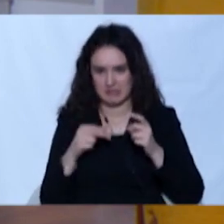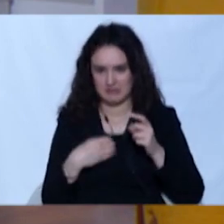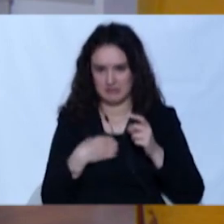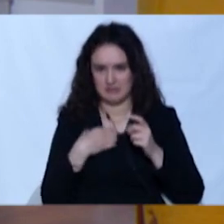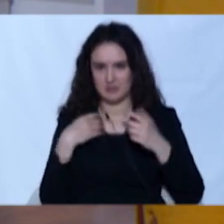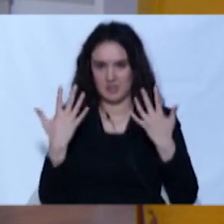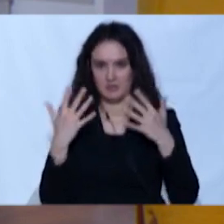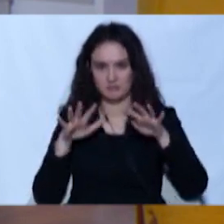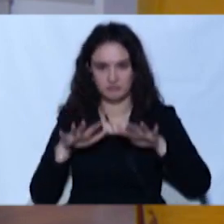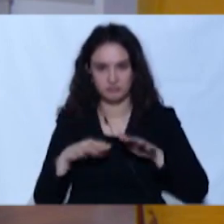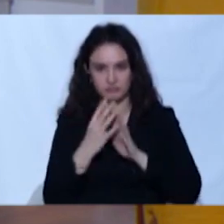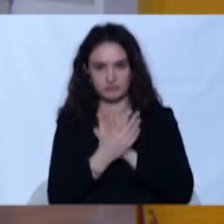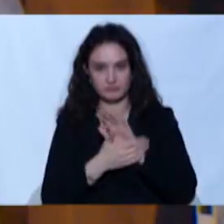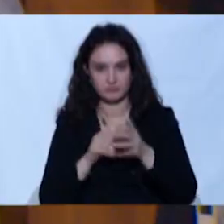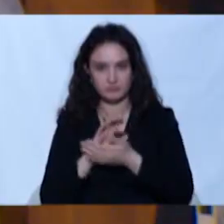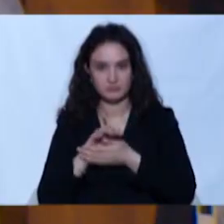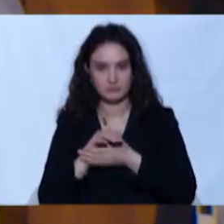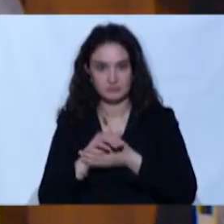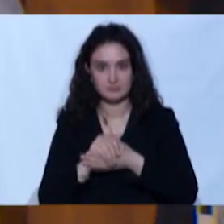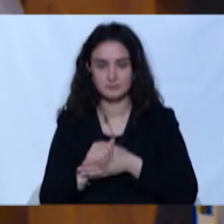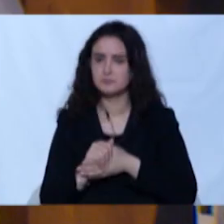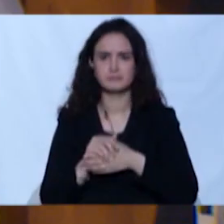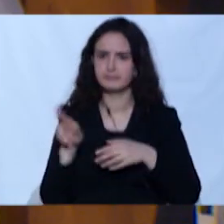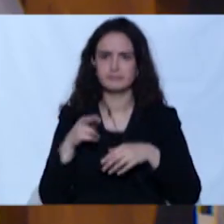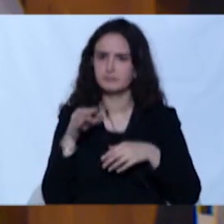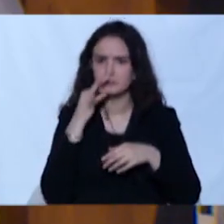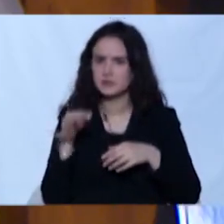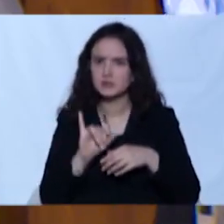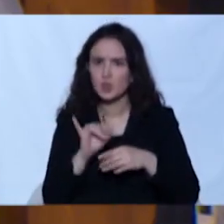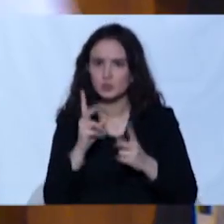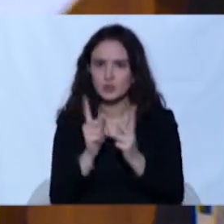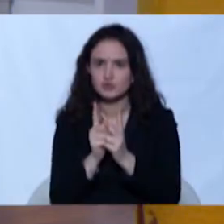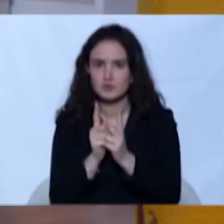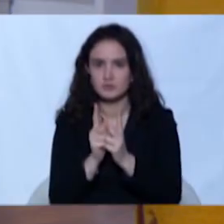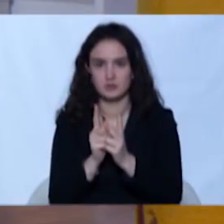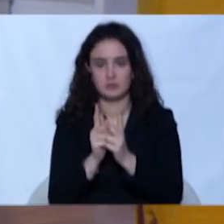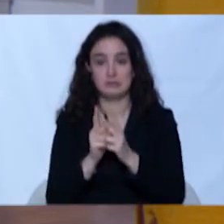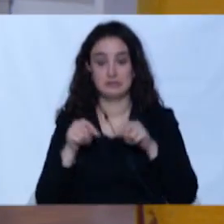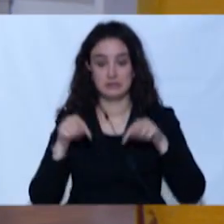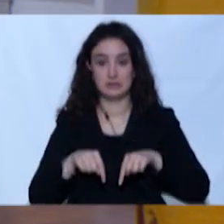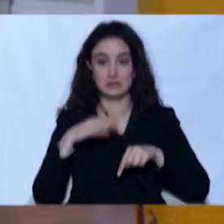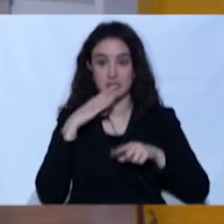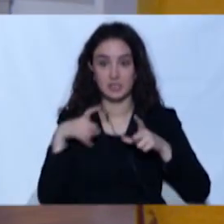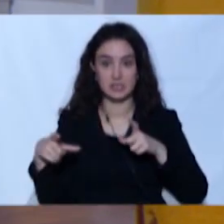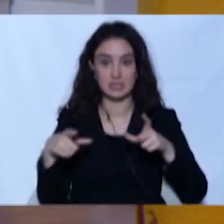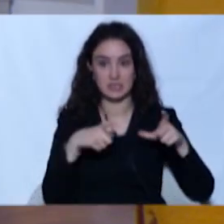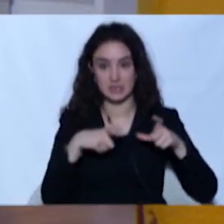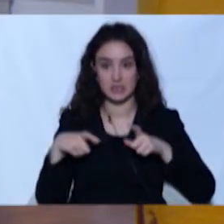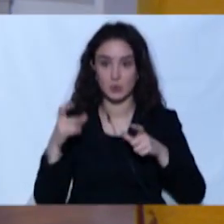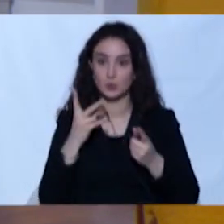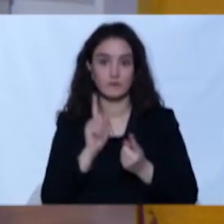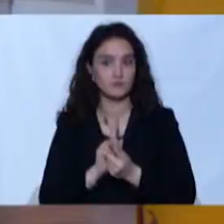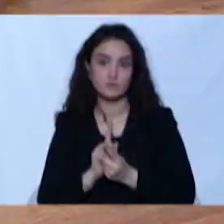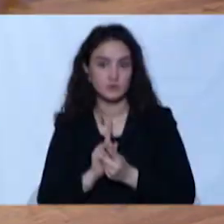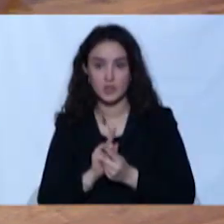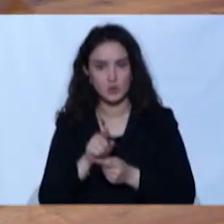terrible toes." "Where will you meet him?" "Here, by this lake. But you